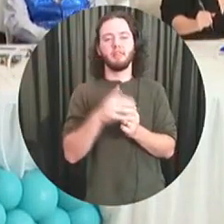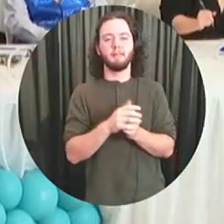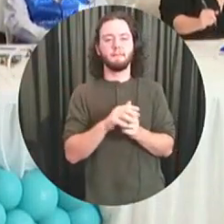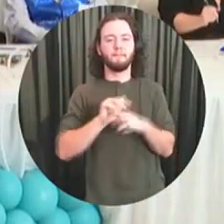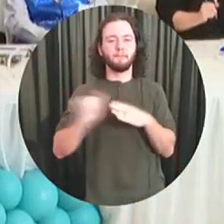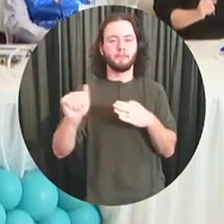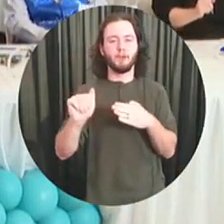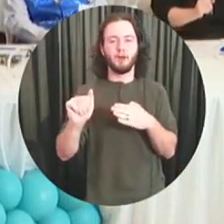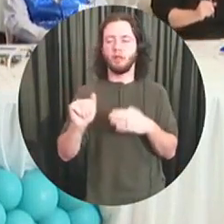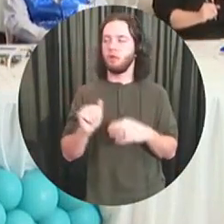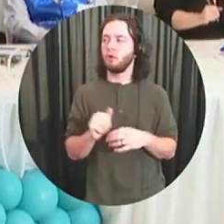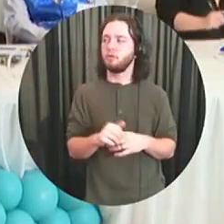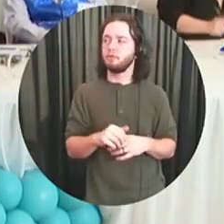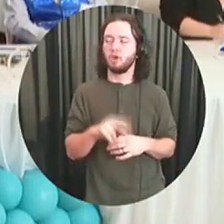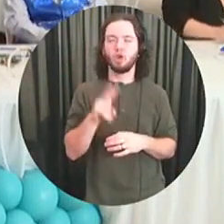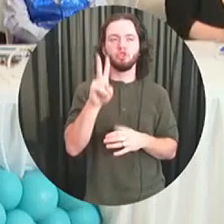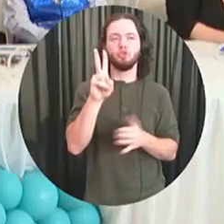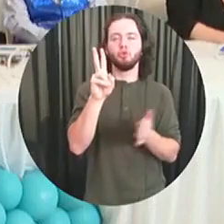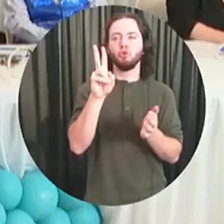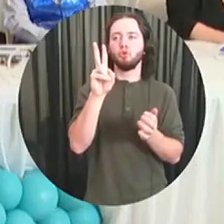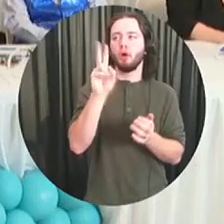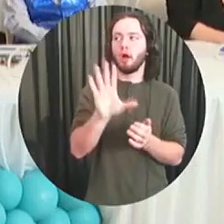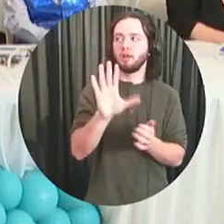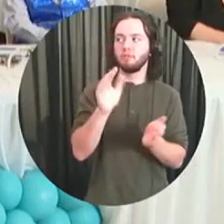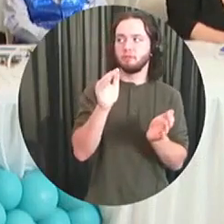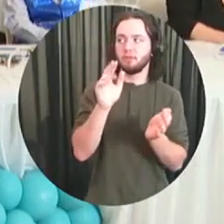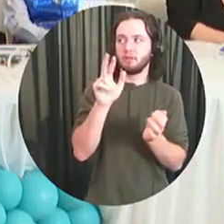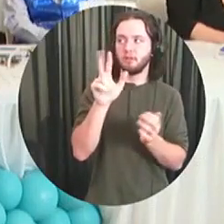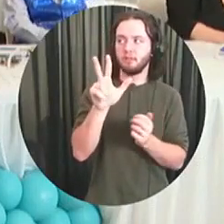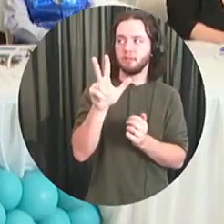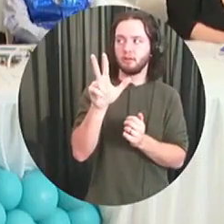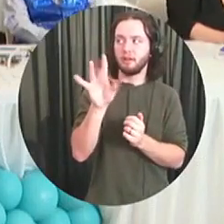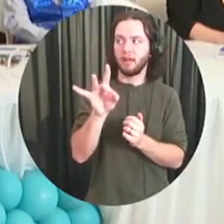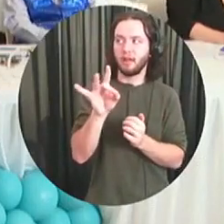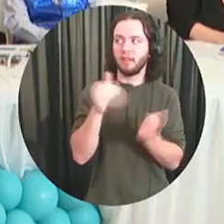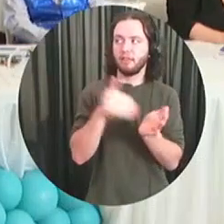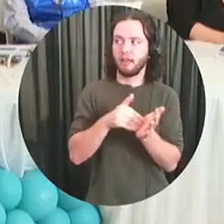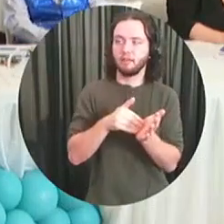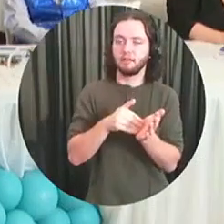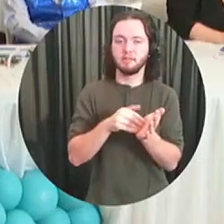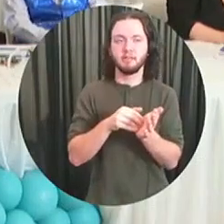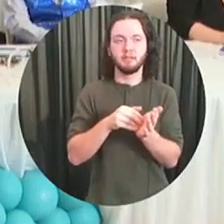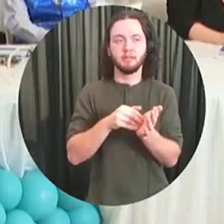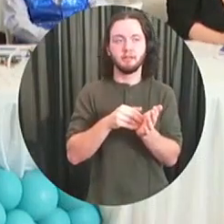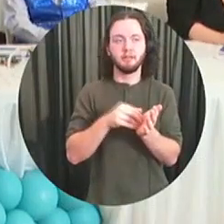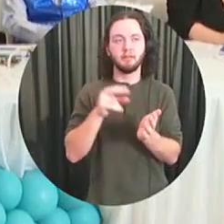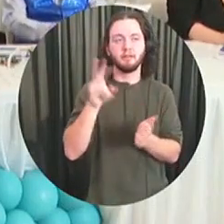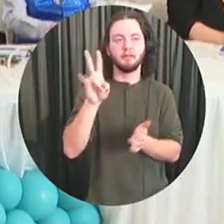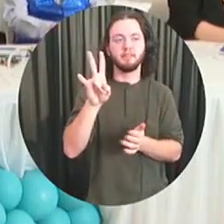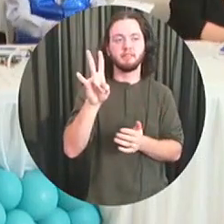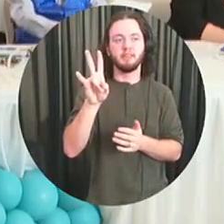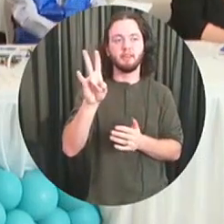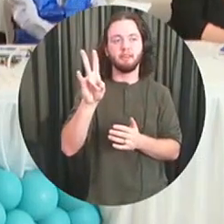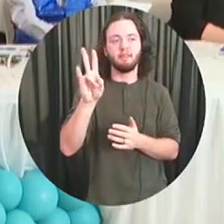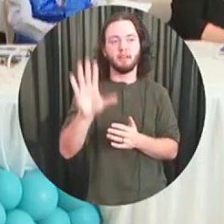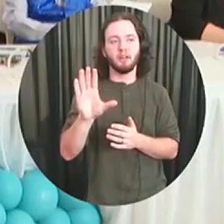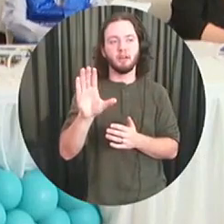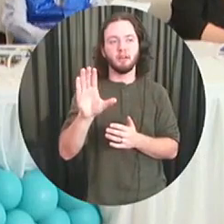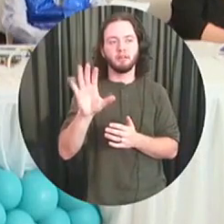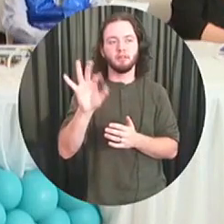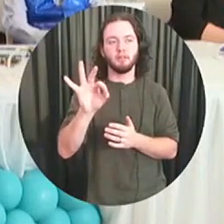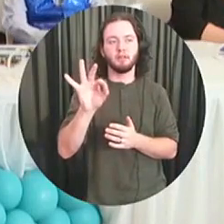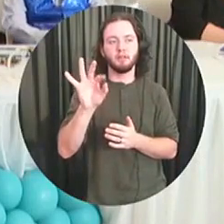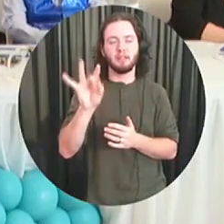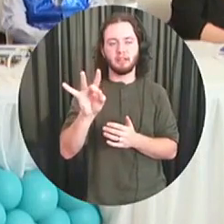let's make it count. Yes. Okay. Yeah. We have tons of people still to thank because I know the top row has been on the phone the entire time they've been